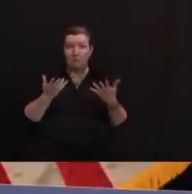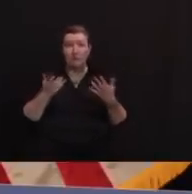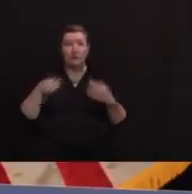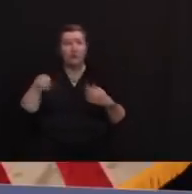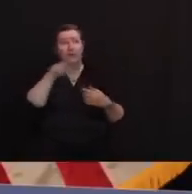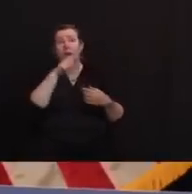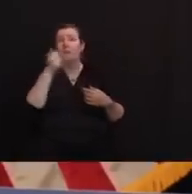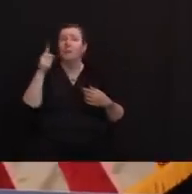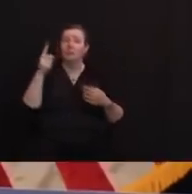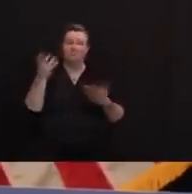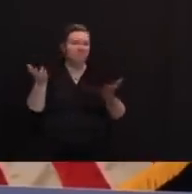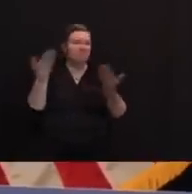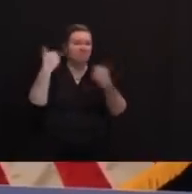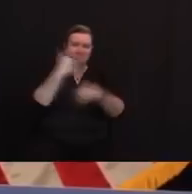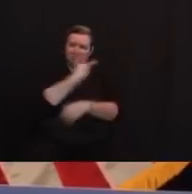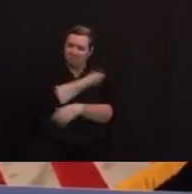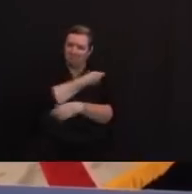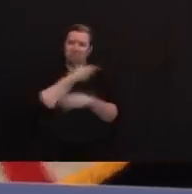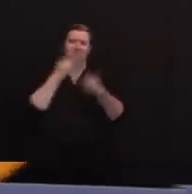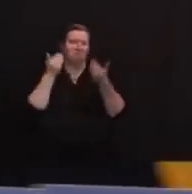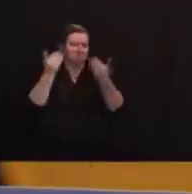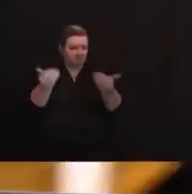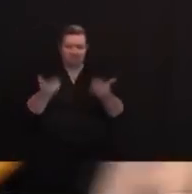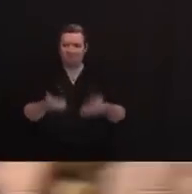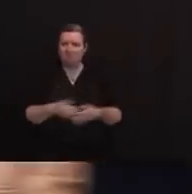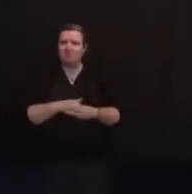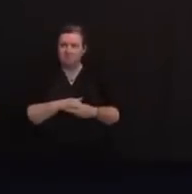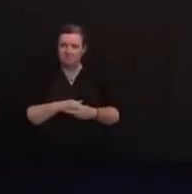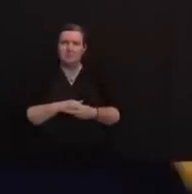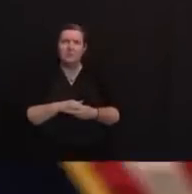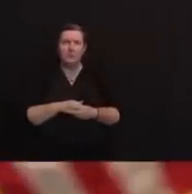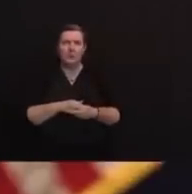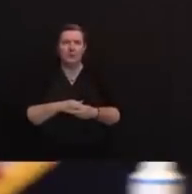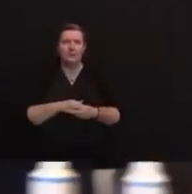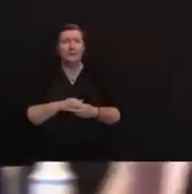them. Also, in particular, the long-term care